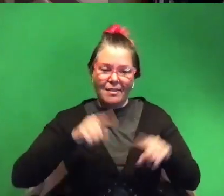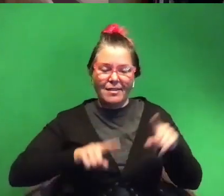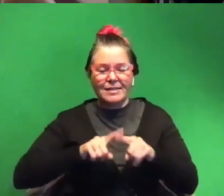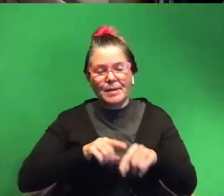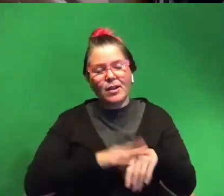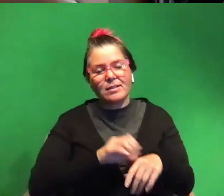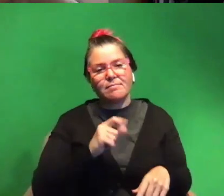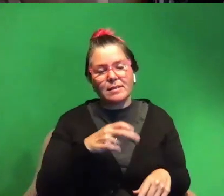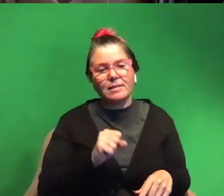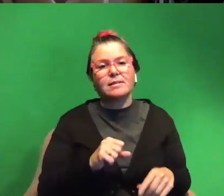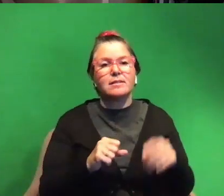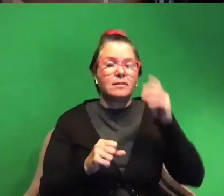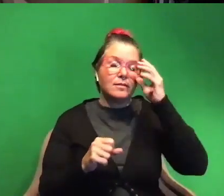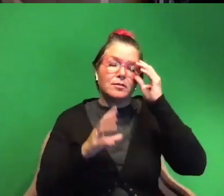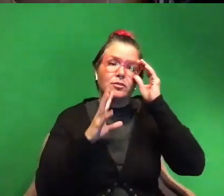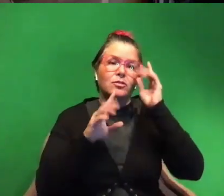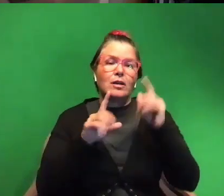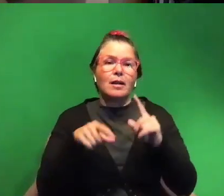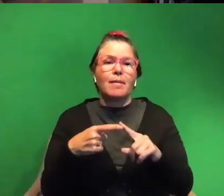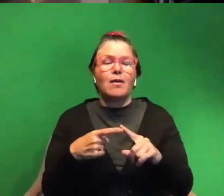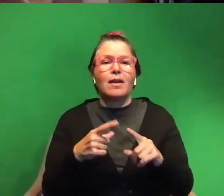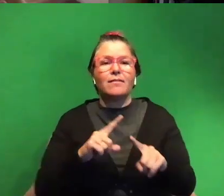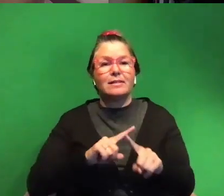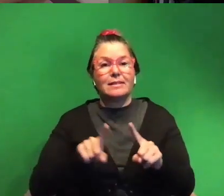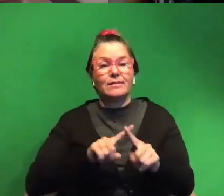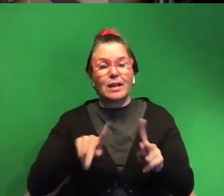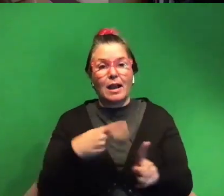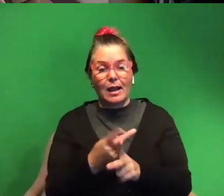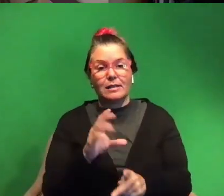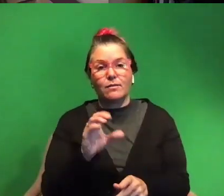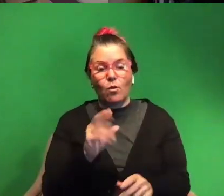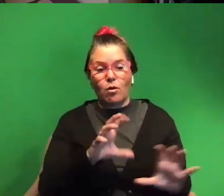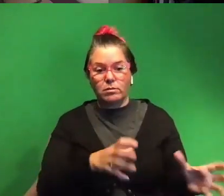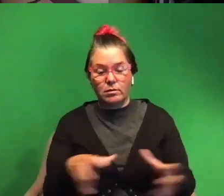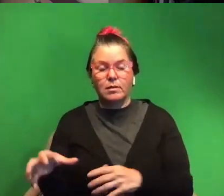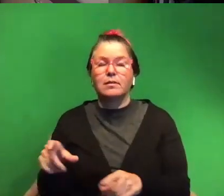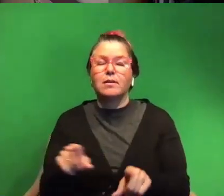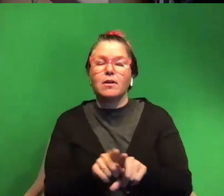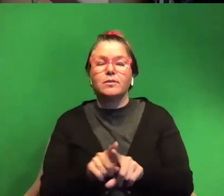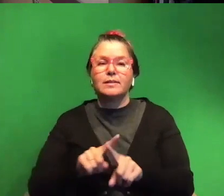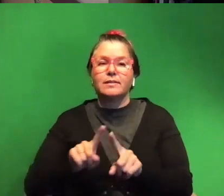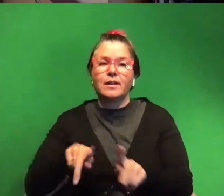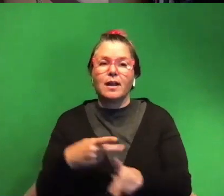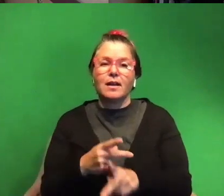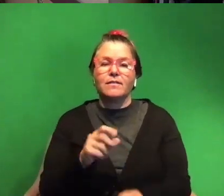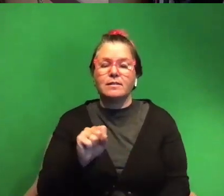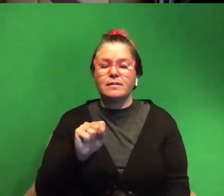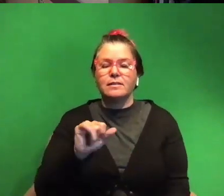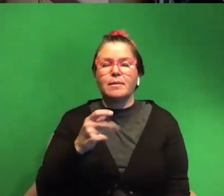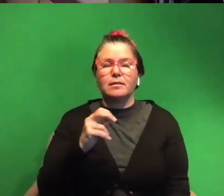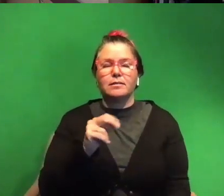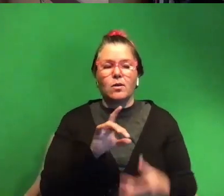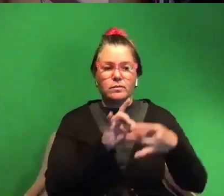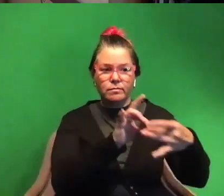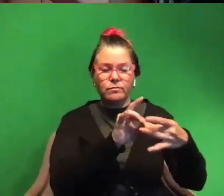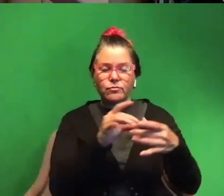because we talked a lot about how there's a bunch of different types of corals. There are also a bunch of different types of symbionts. And